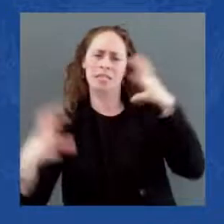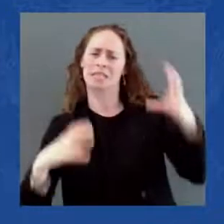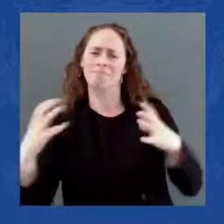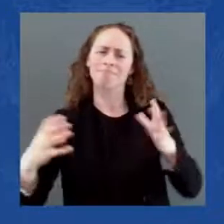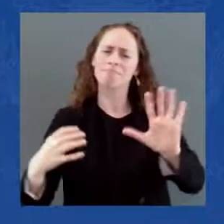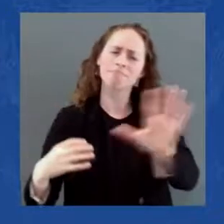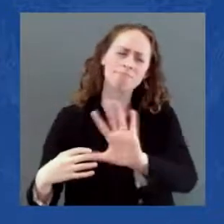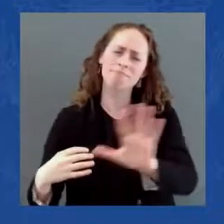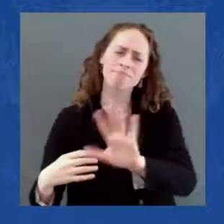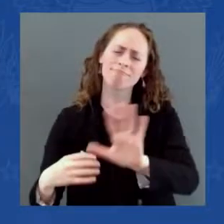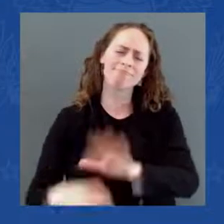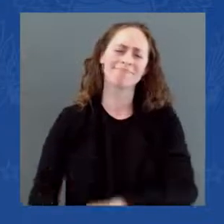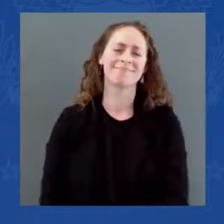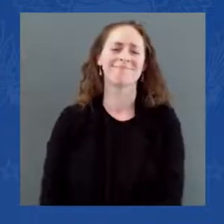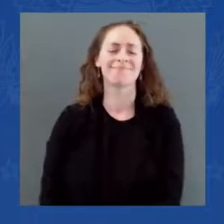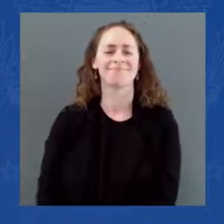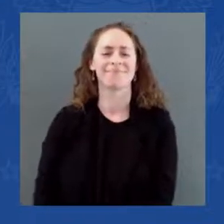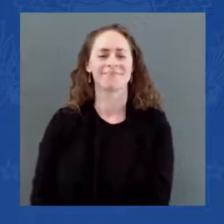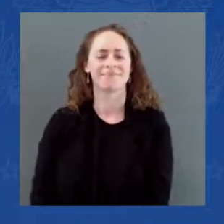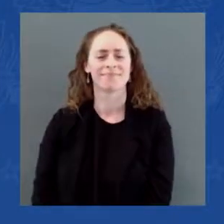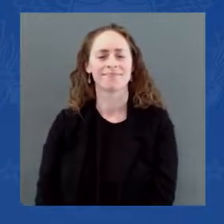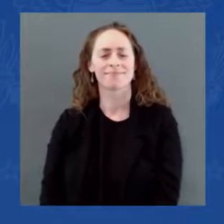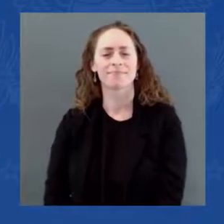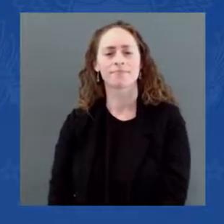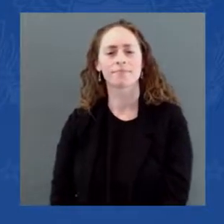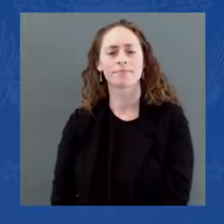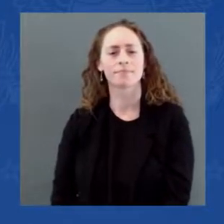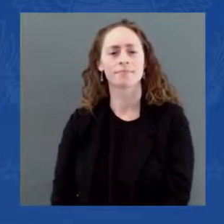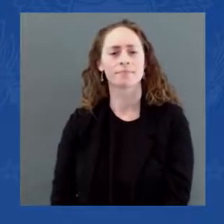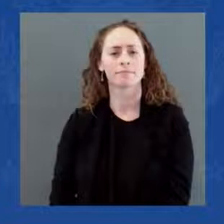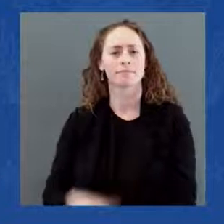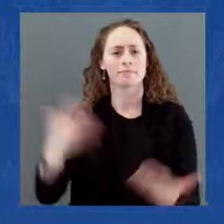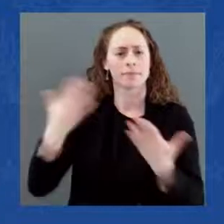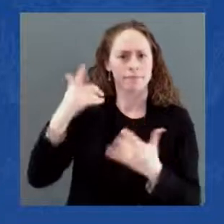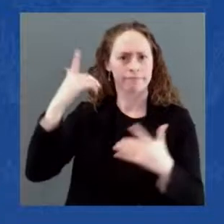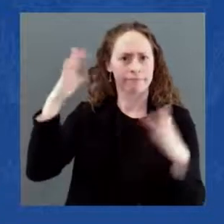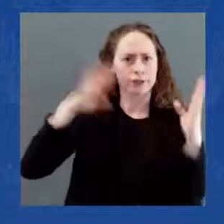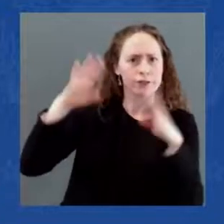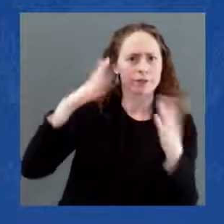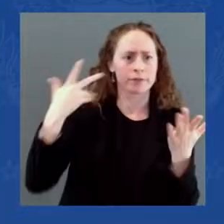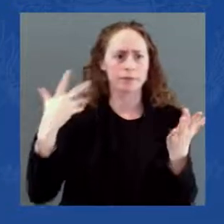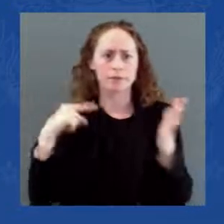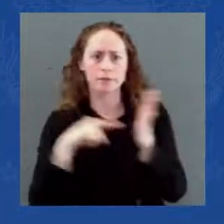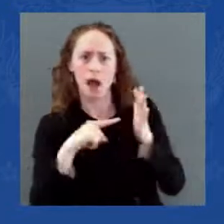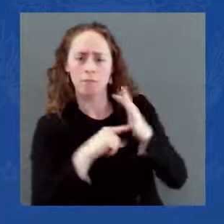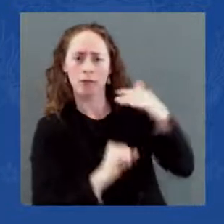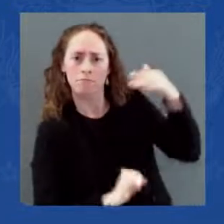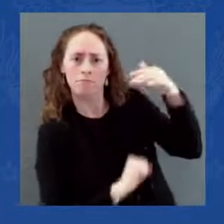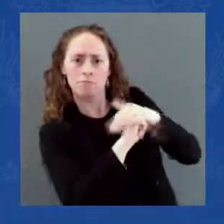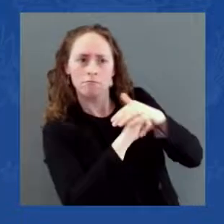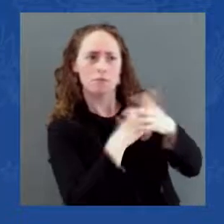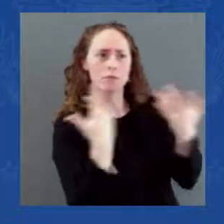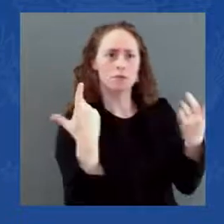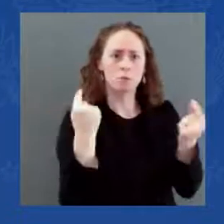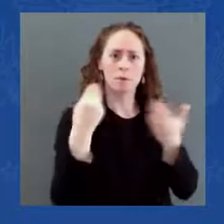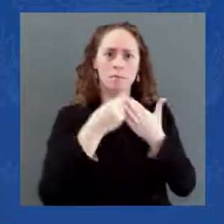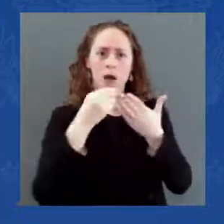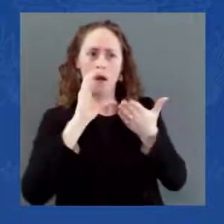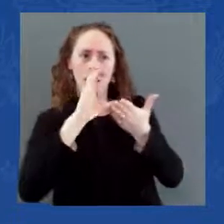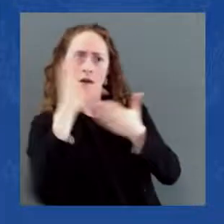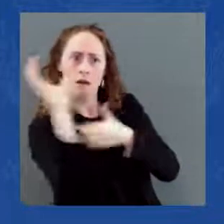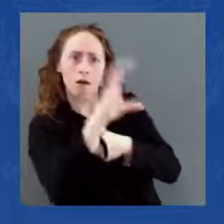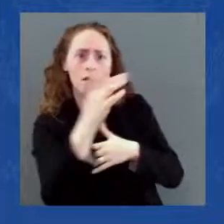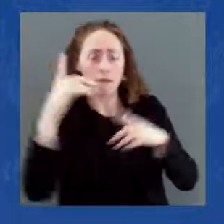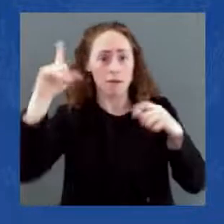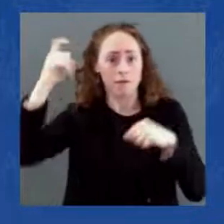cetera, some of my friends on the other team are arguing that if I don't commit that there'll never be any more mandates, they're